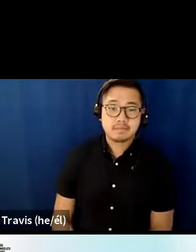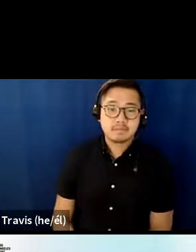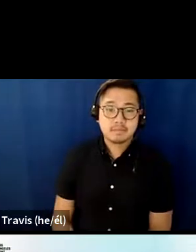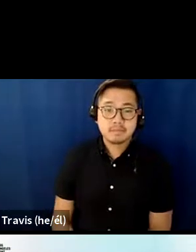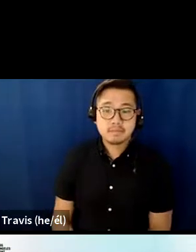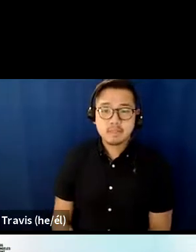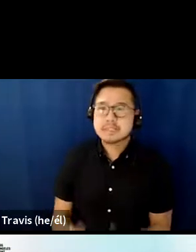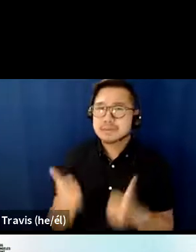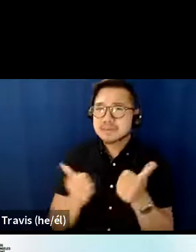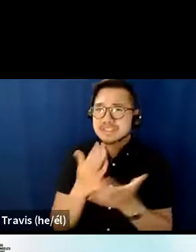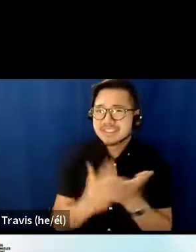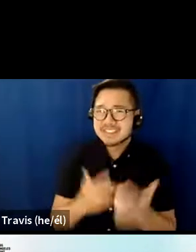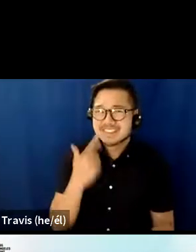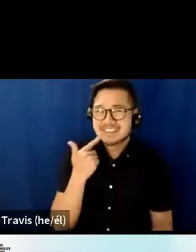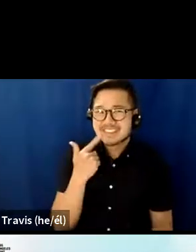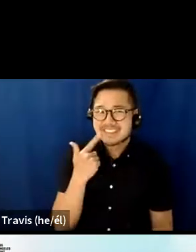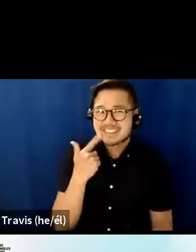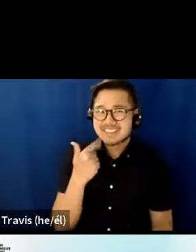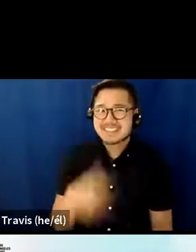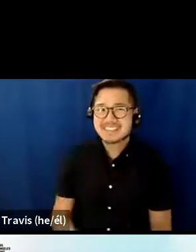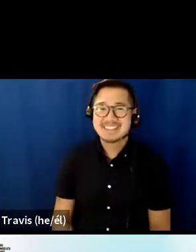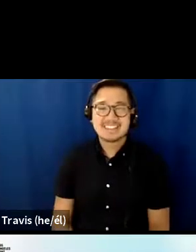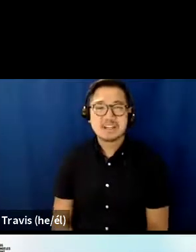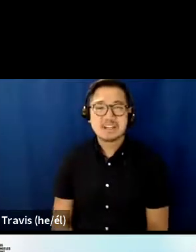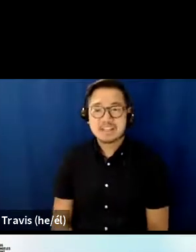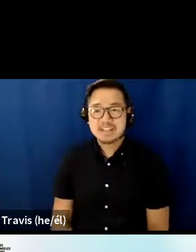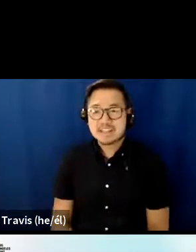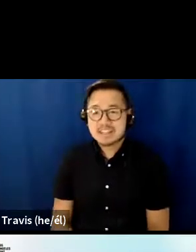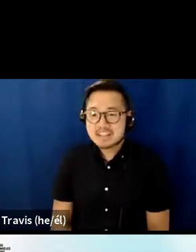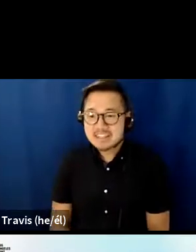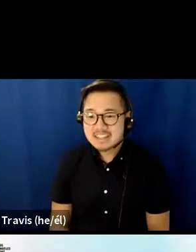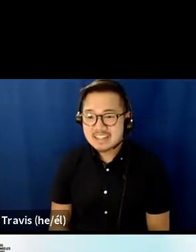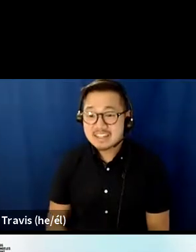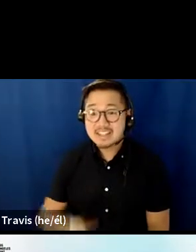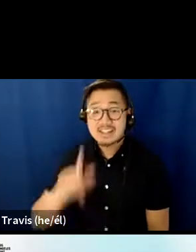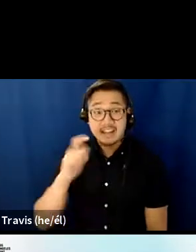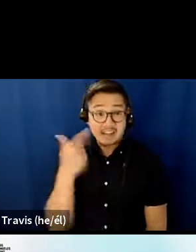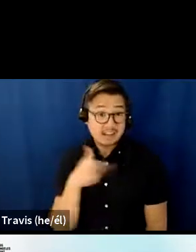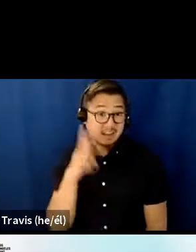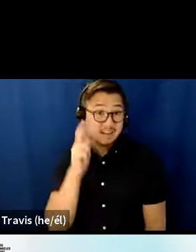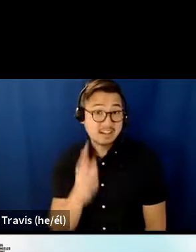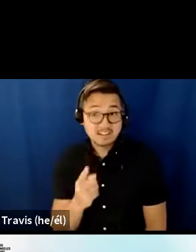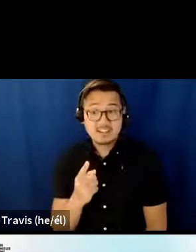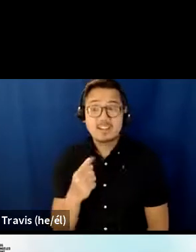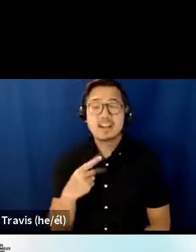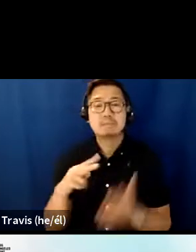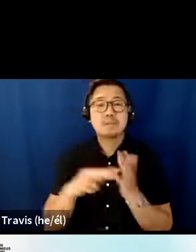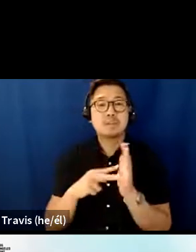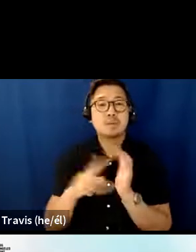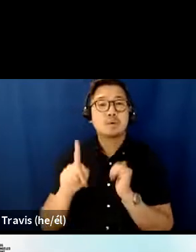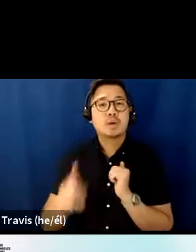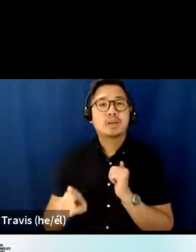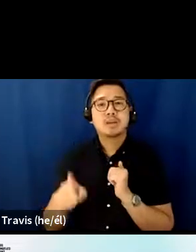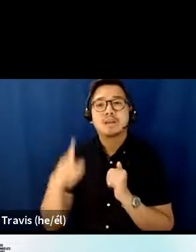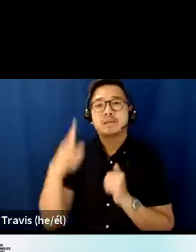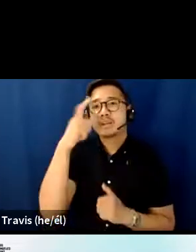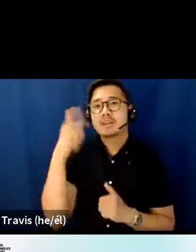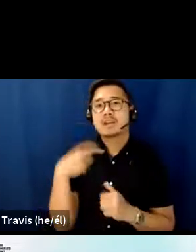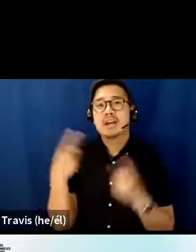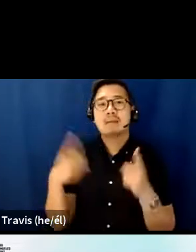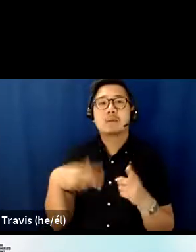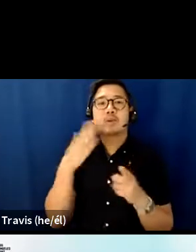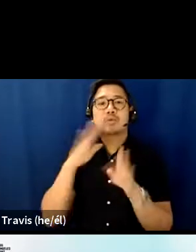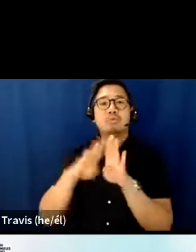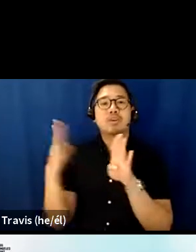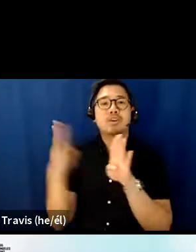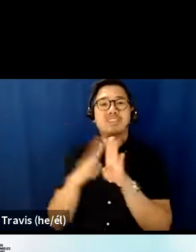Which part? What part? I got you. I heard you. The question, because the door rang and I'm in